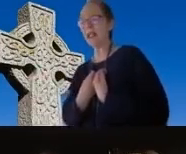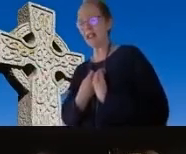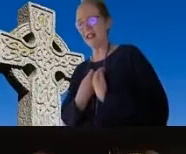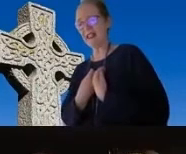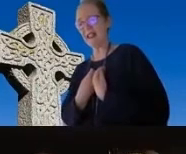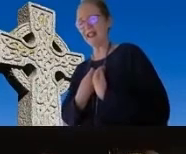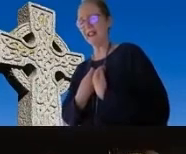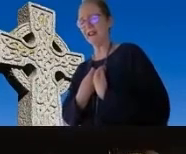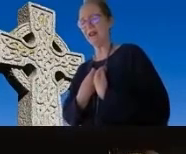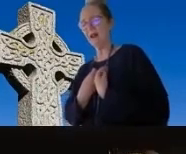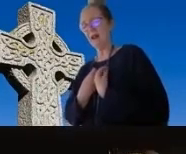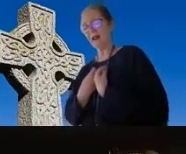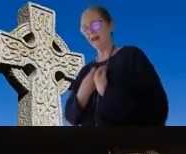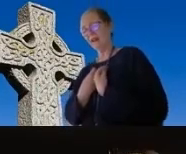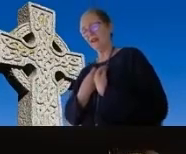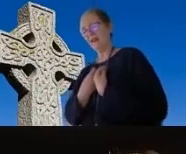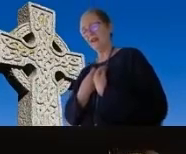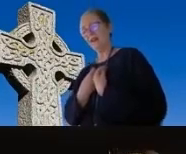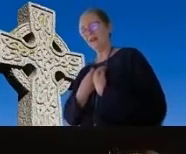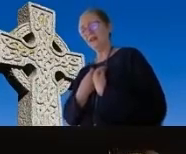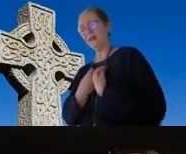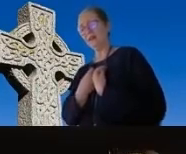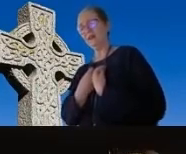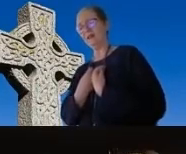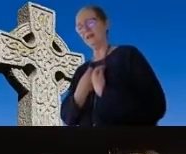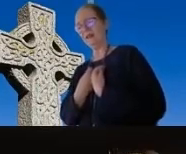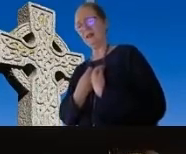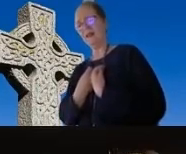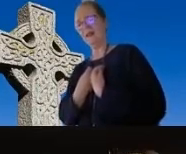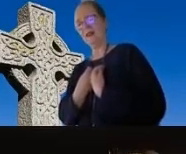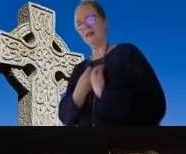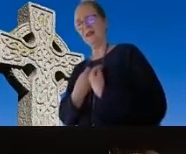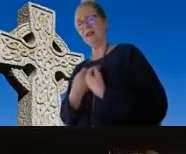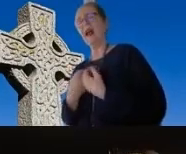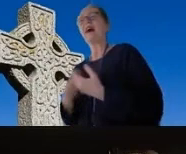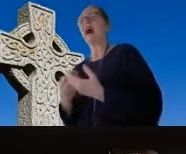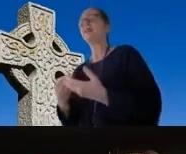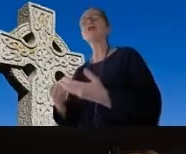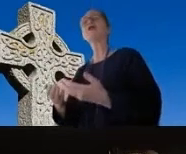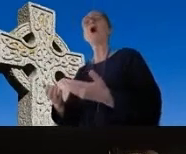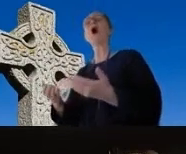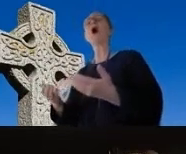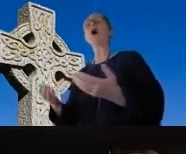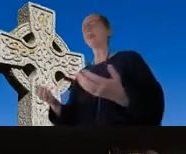thy kin. Mach Ionis vic morun.